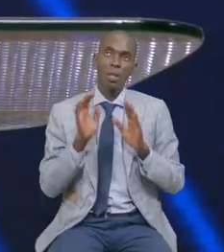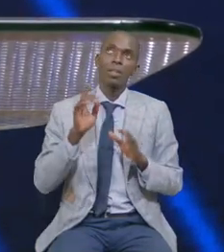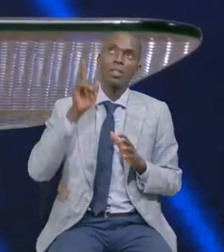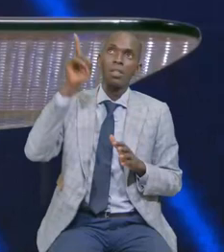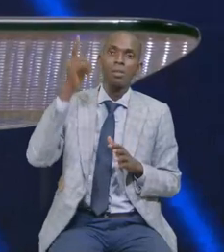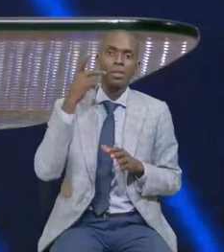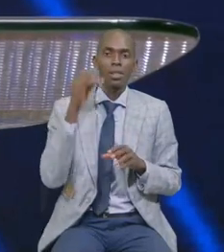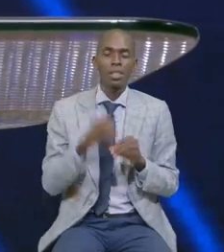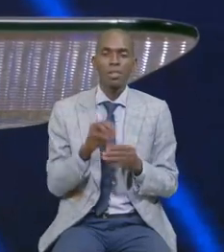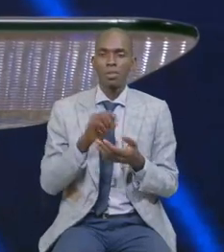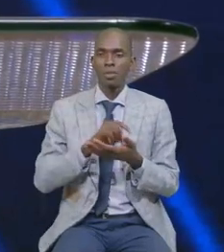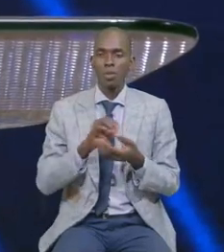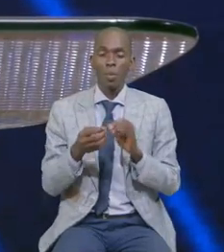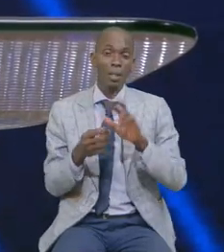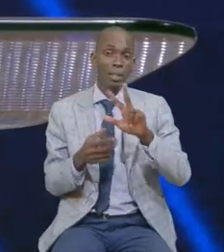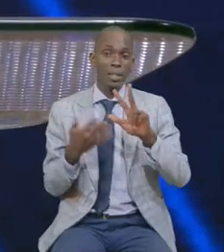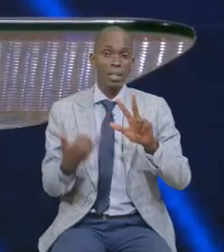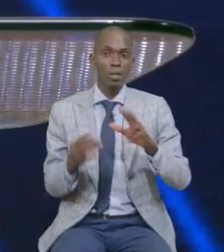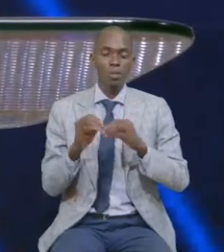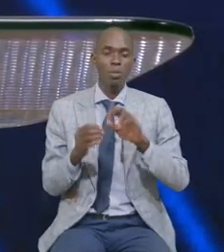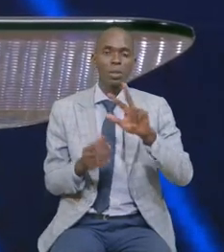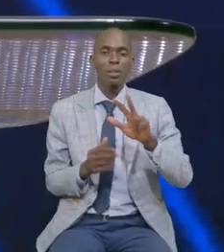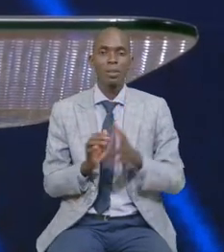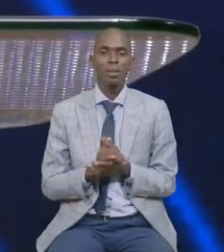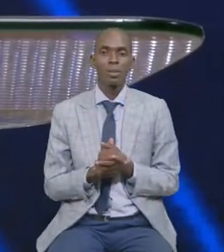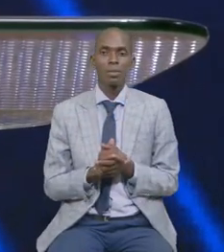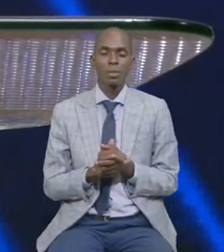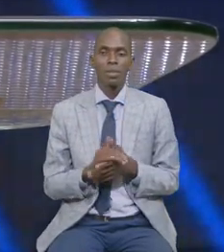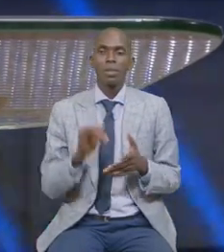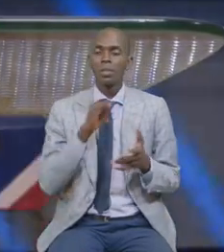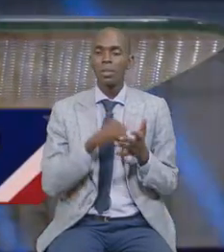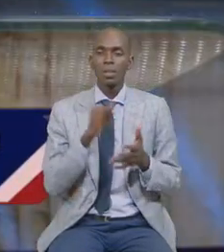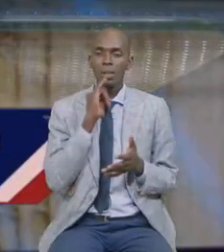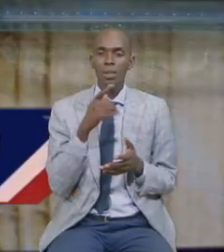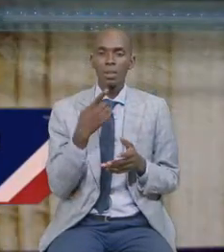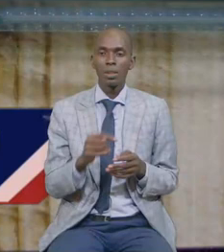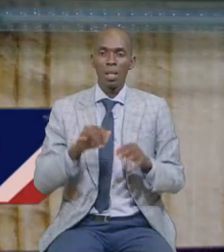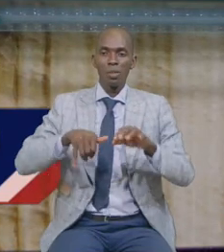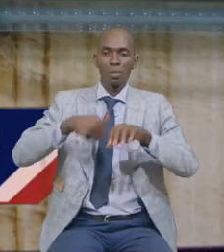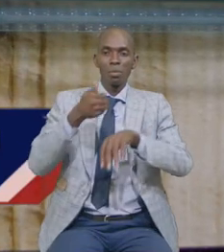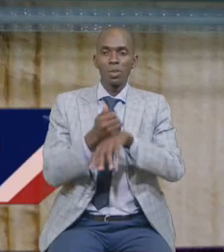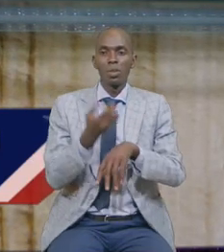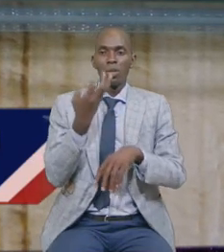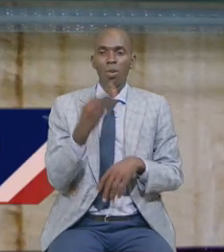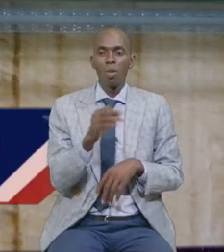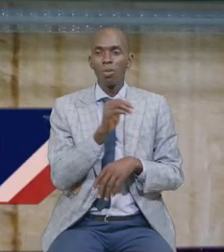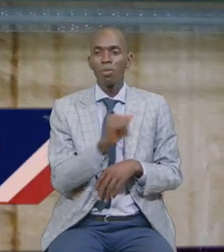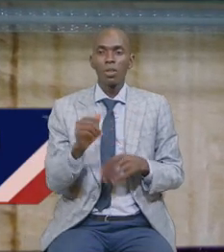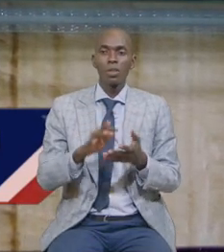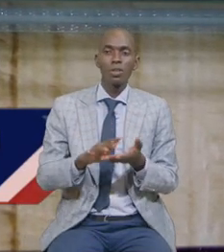welcome into number three here number three it's the affirmation of a glorious consecration